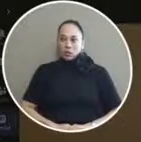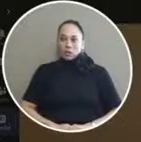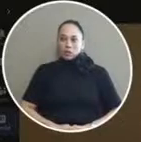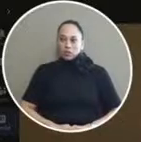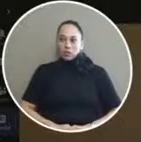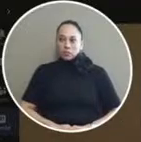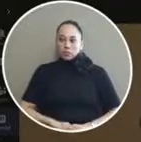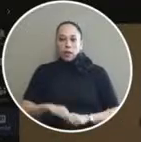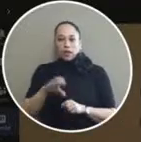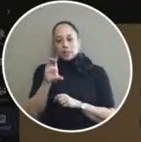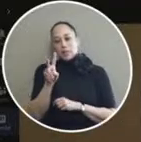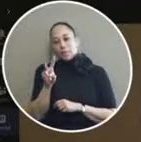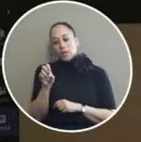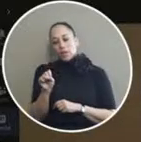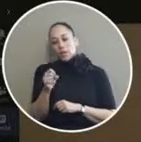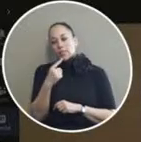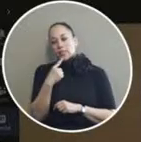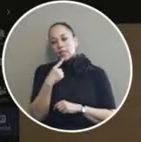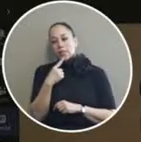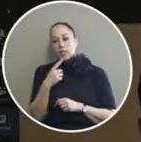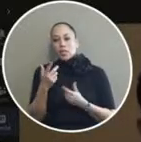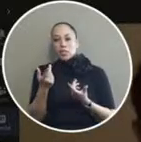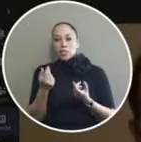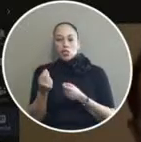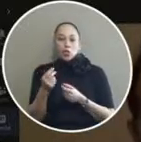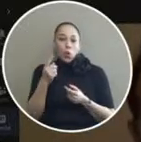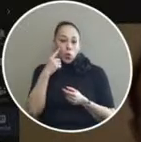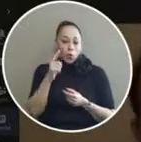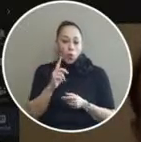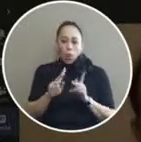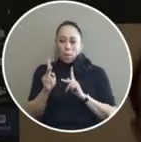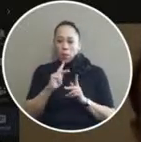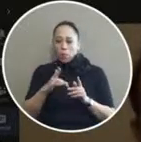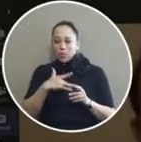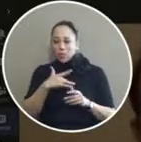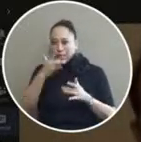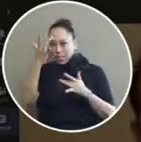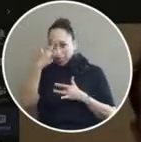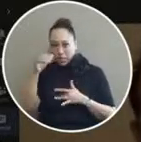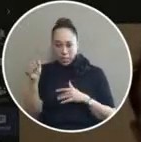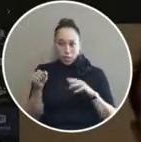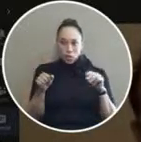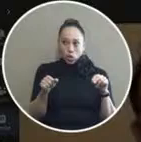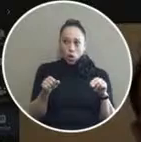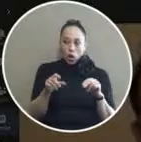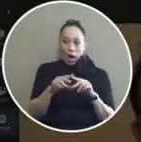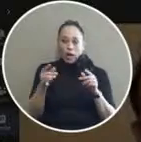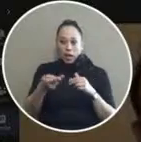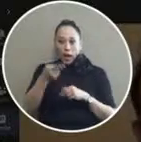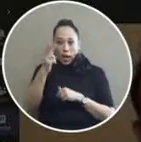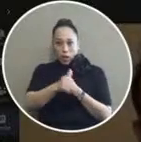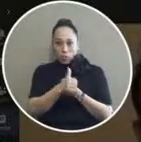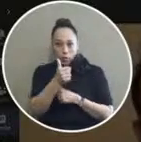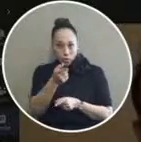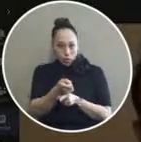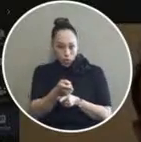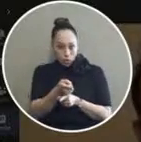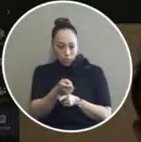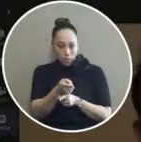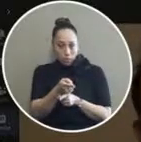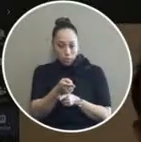And so the CVS testing then is done for symptomatic and asymptomatic. It's done for symptomatic and also high risk.